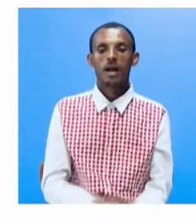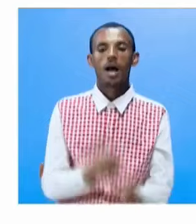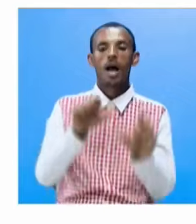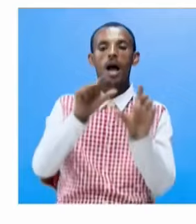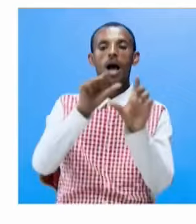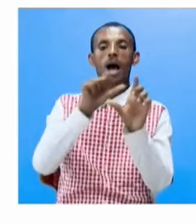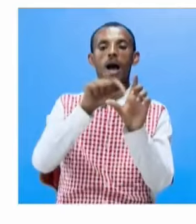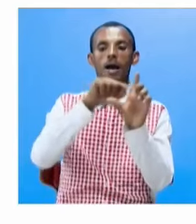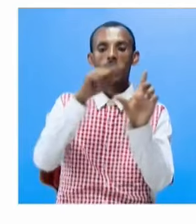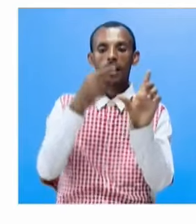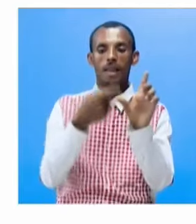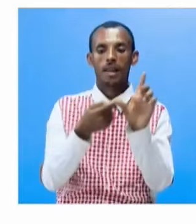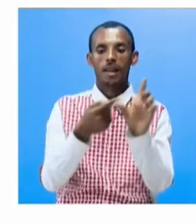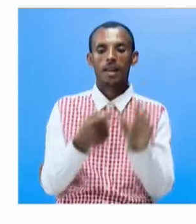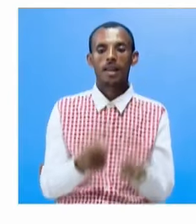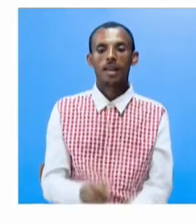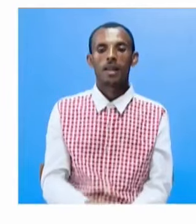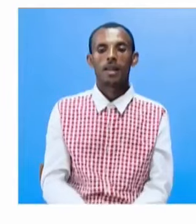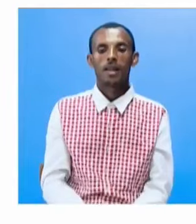angles